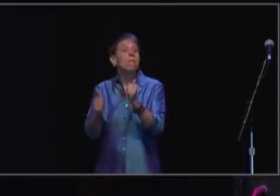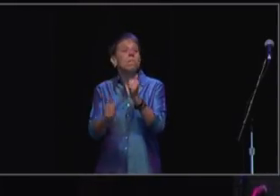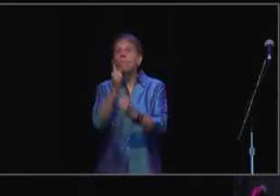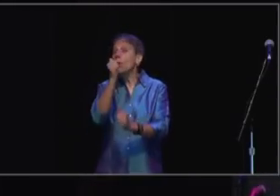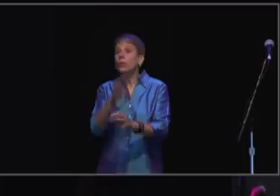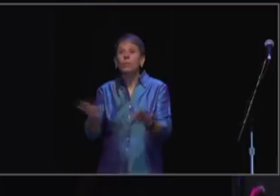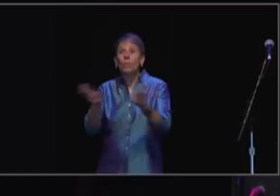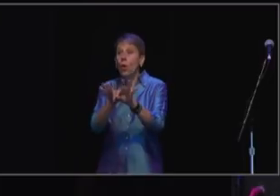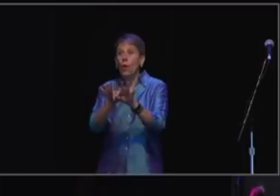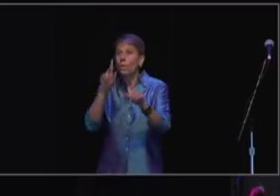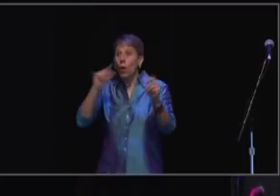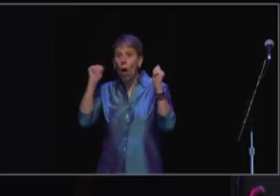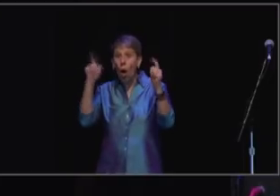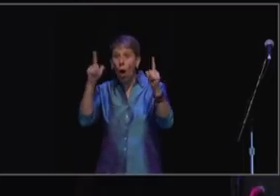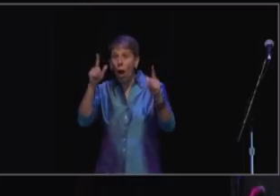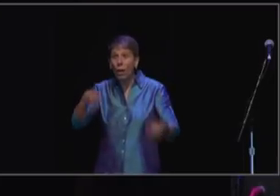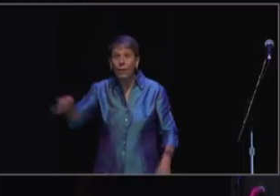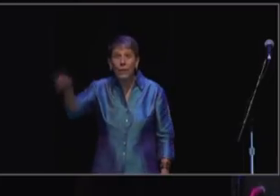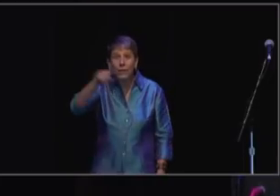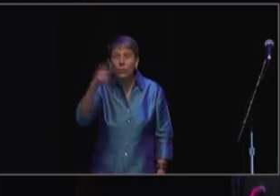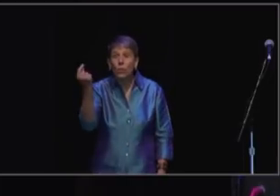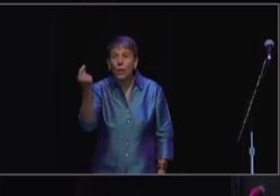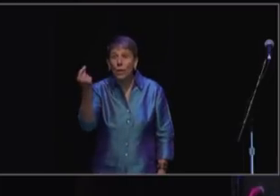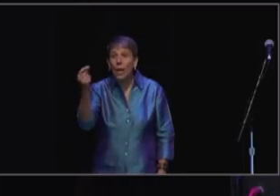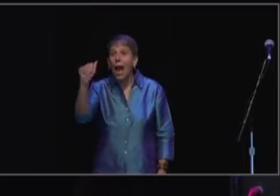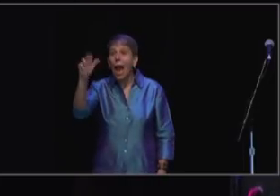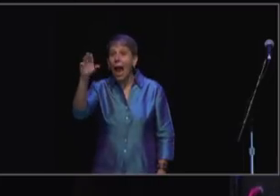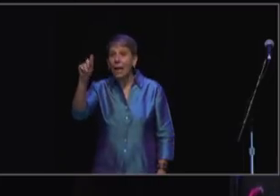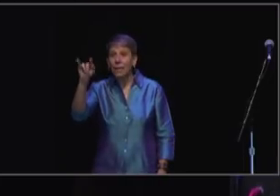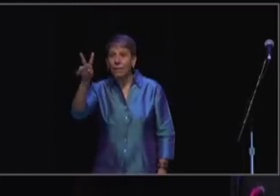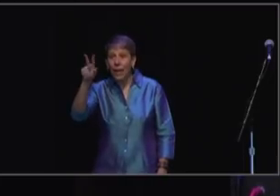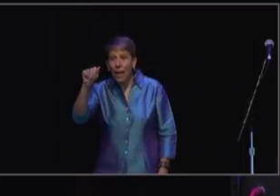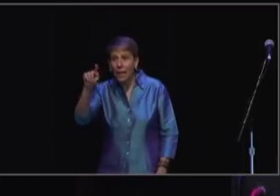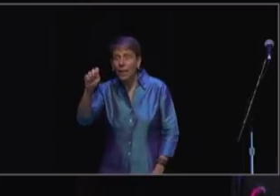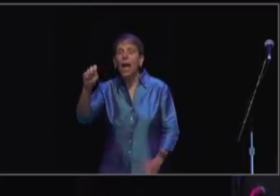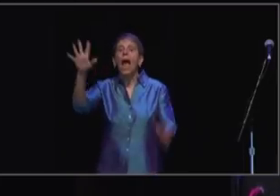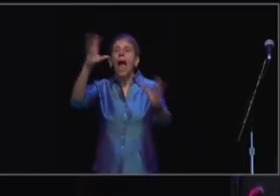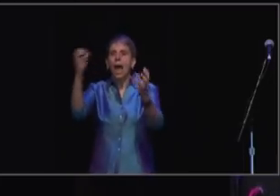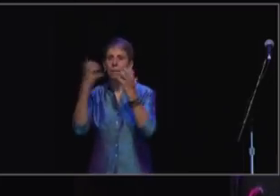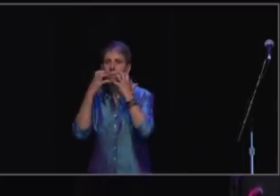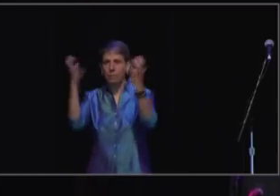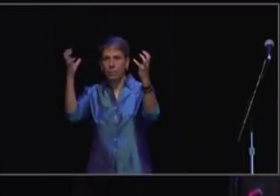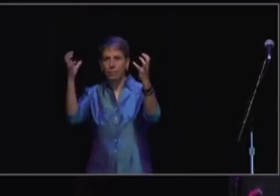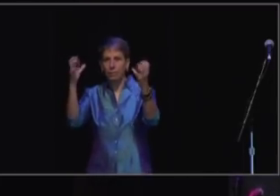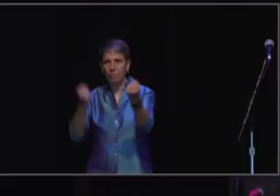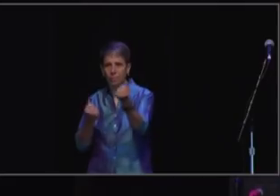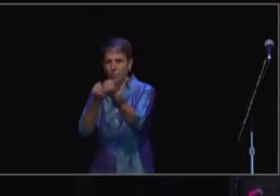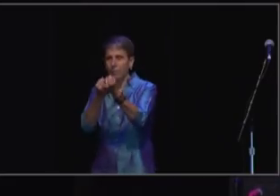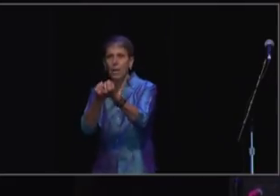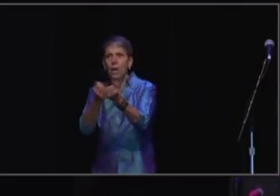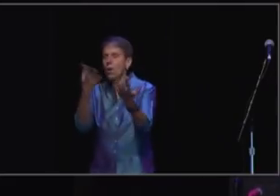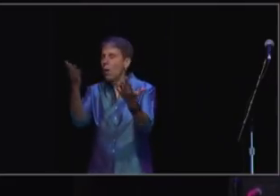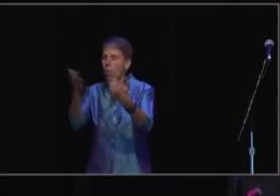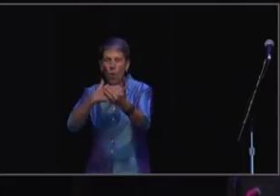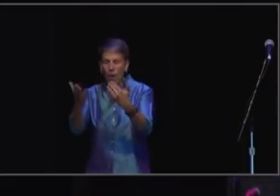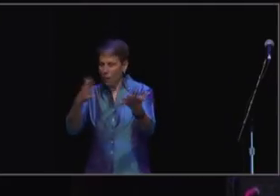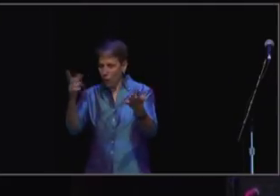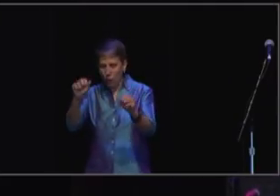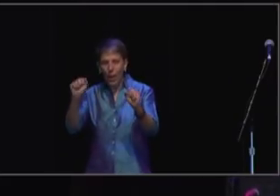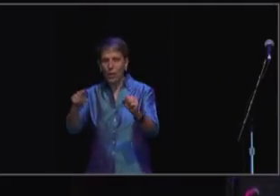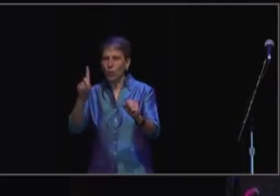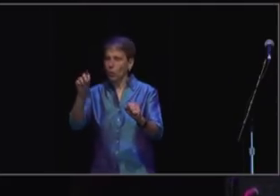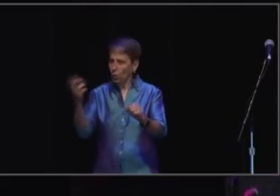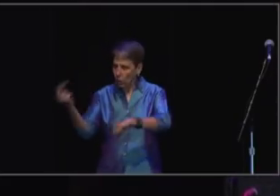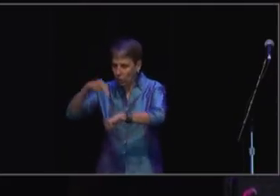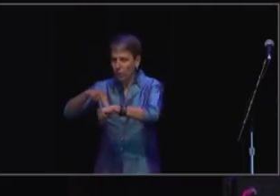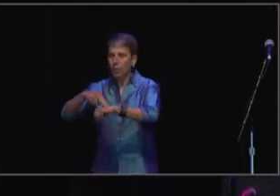do in this time is activate and raise our voices. Whatever voices you have and whatever